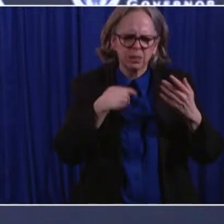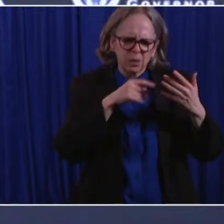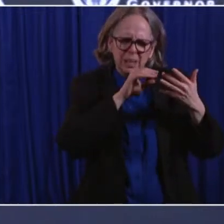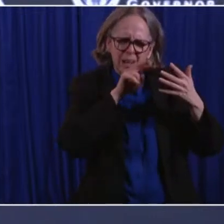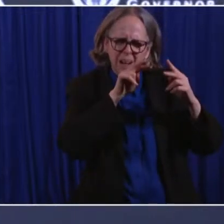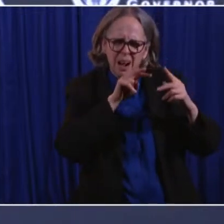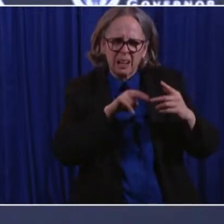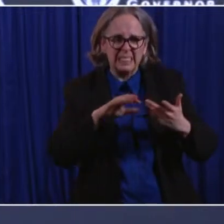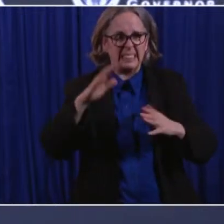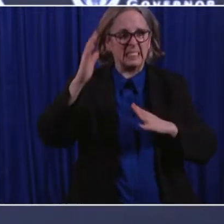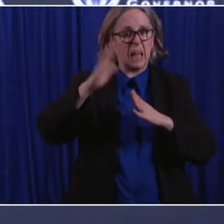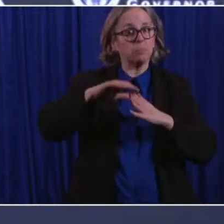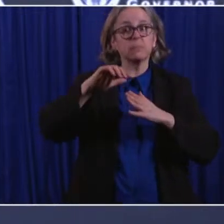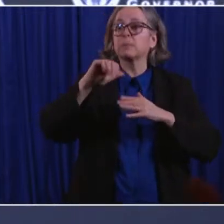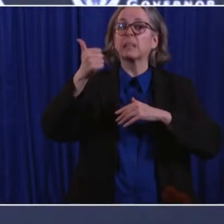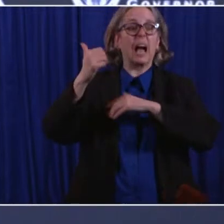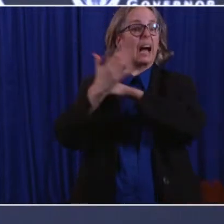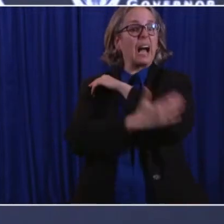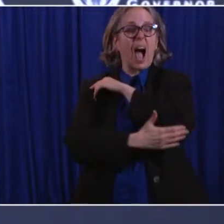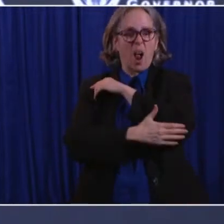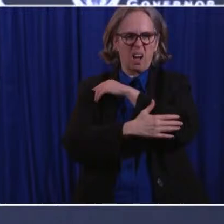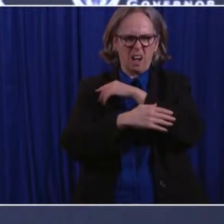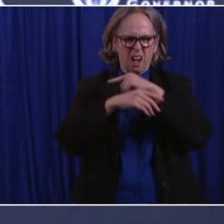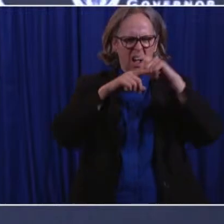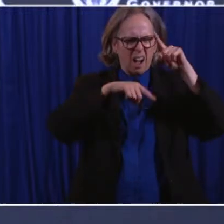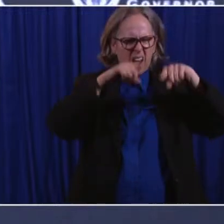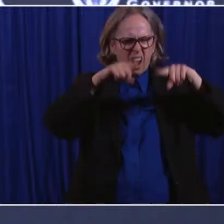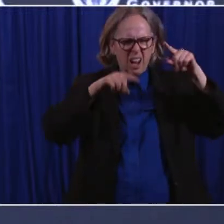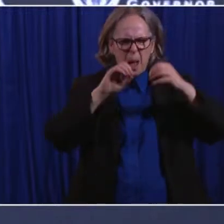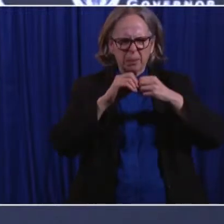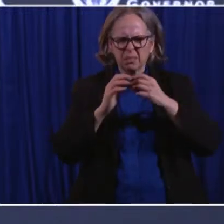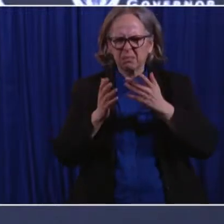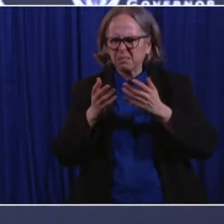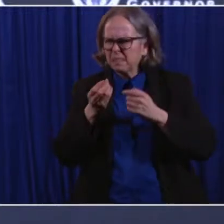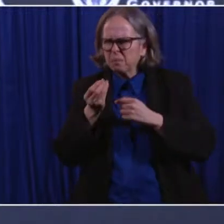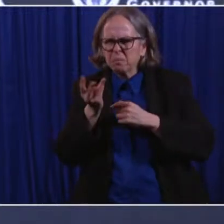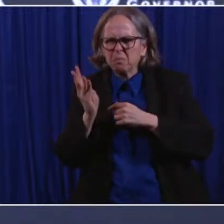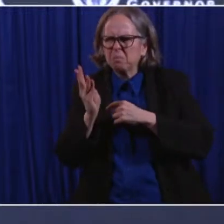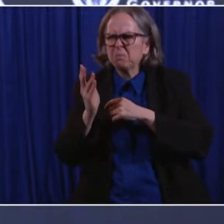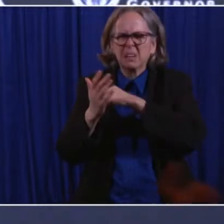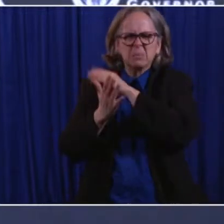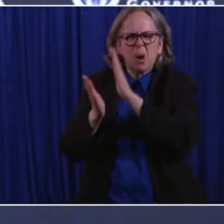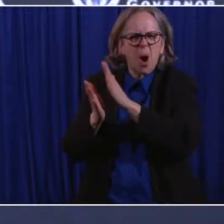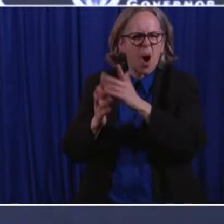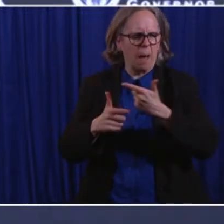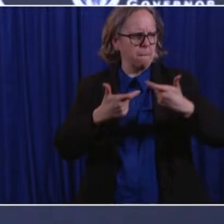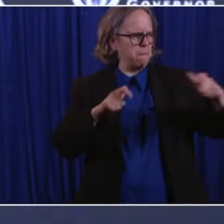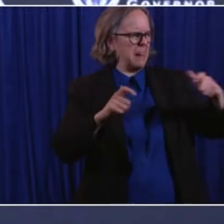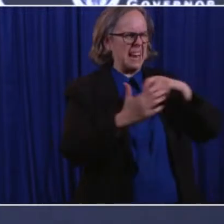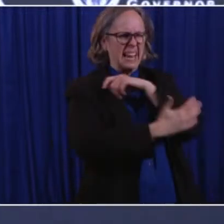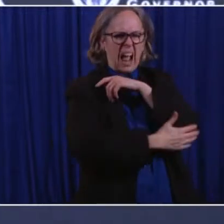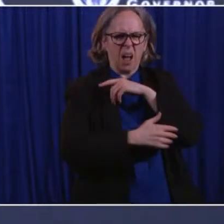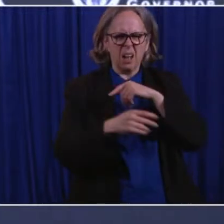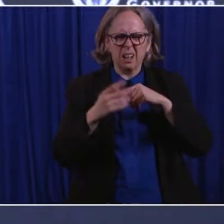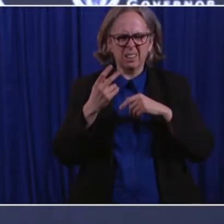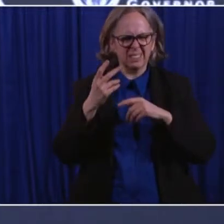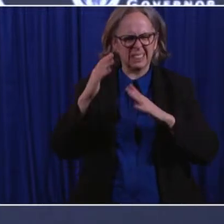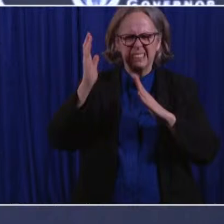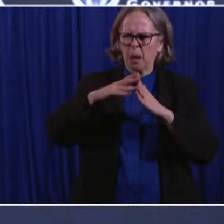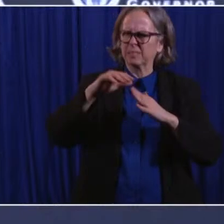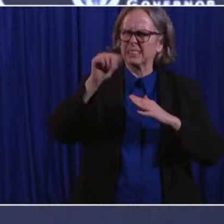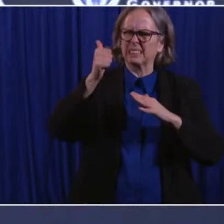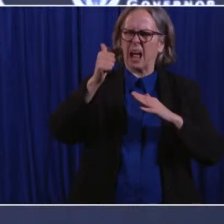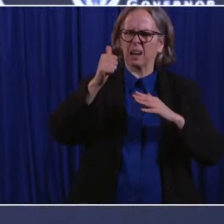some of the smallest counties that we have. So look, I think that, we've talked about